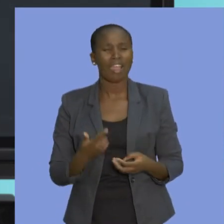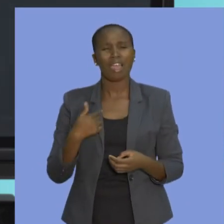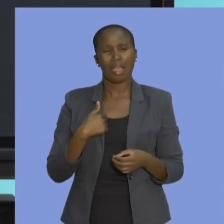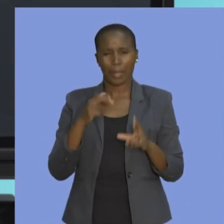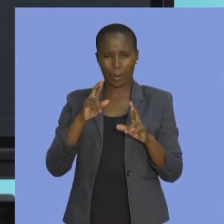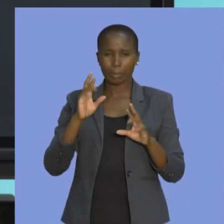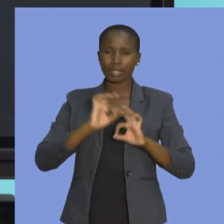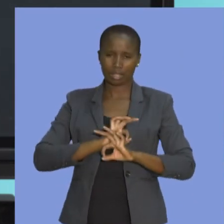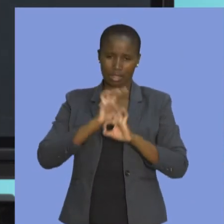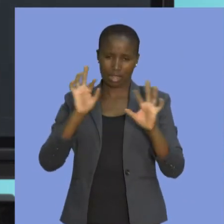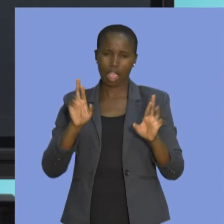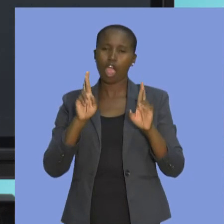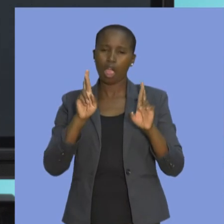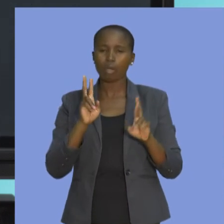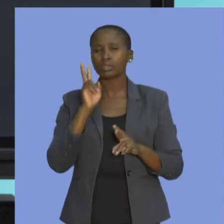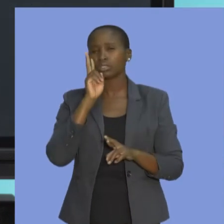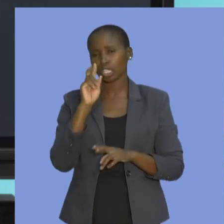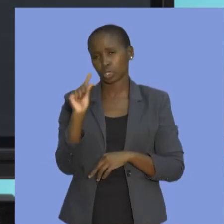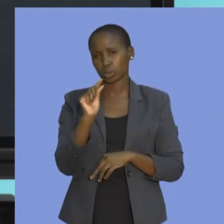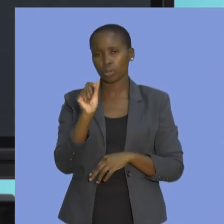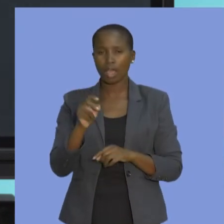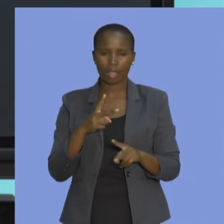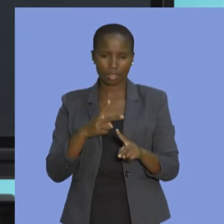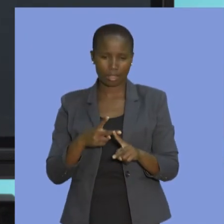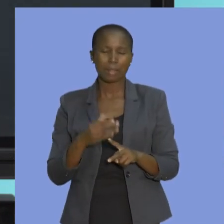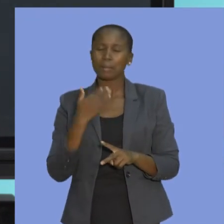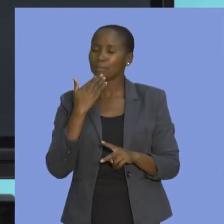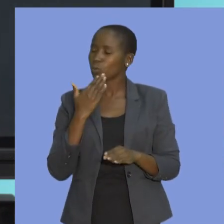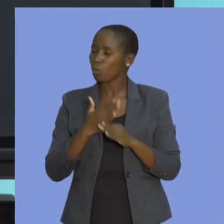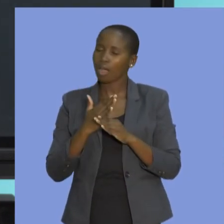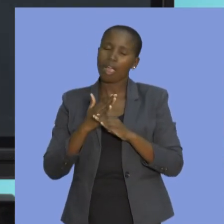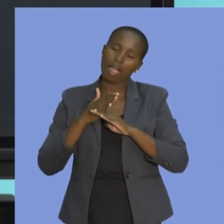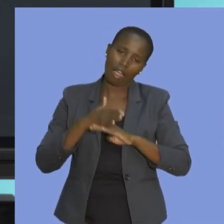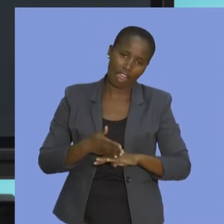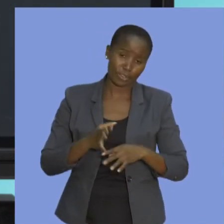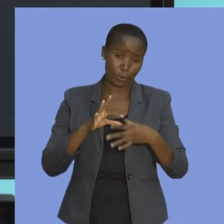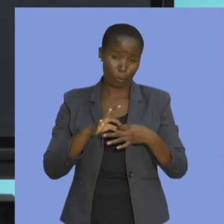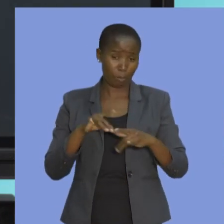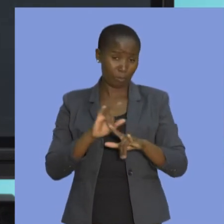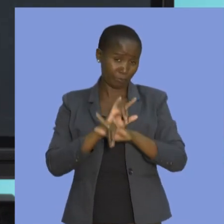hope to see you soon, and keep working hard at home. Bye-bye, guys.